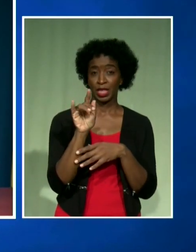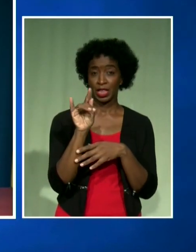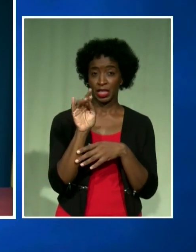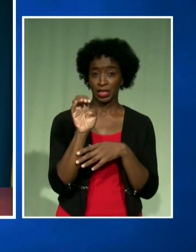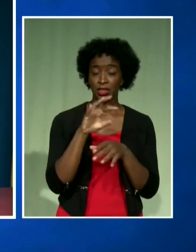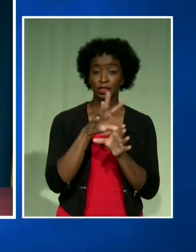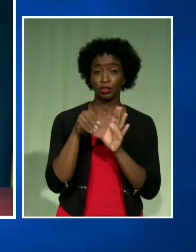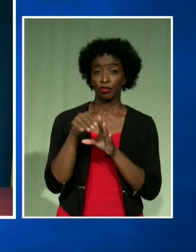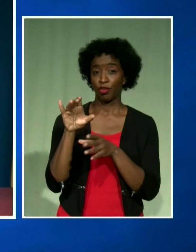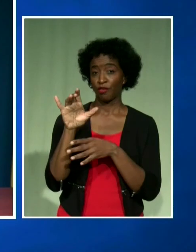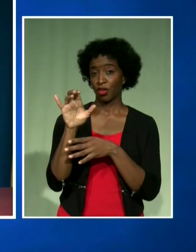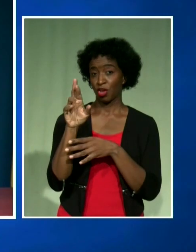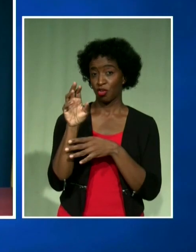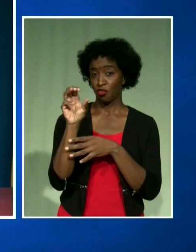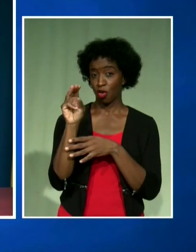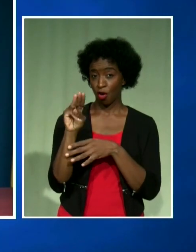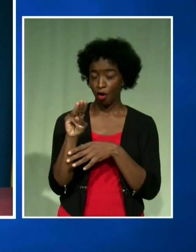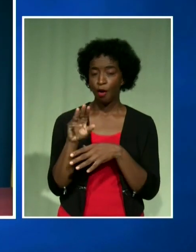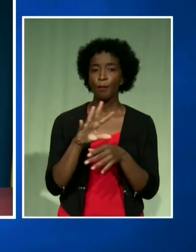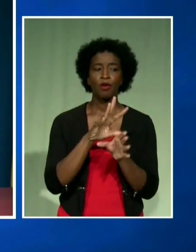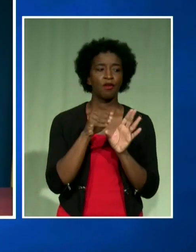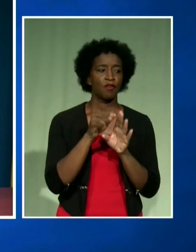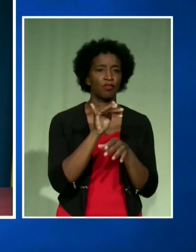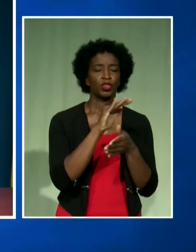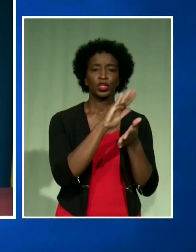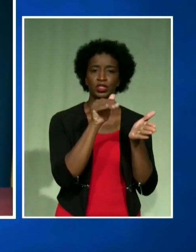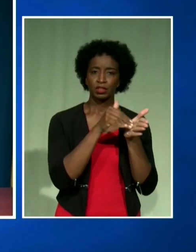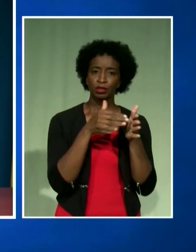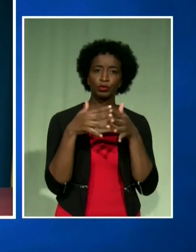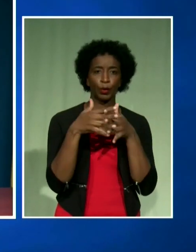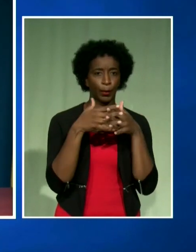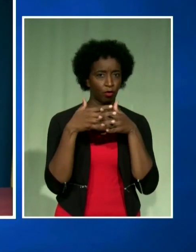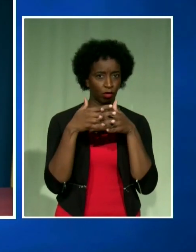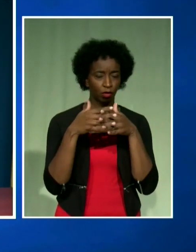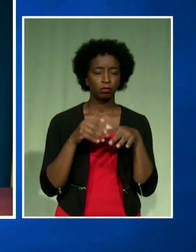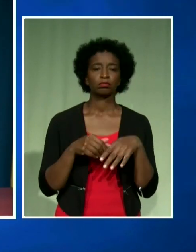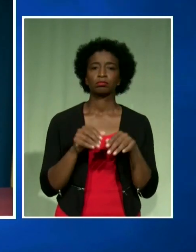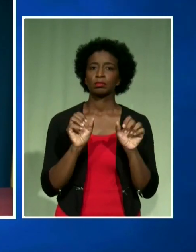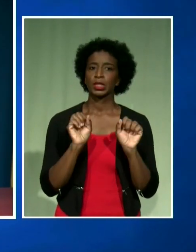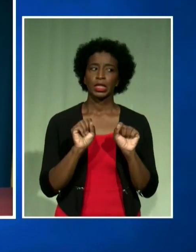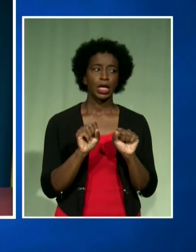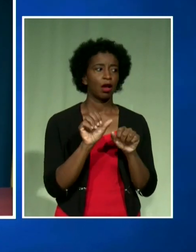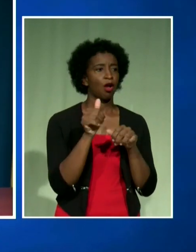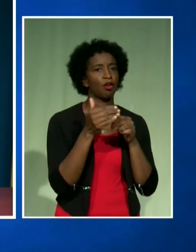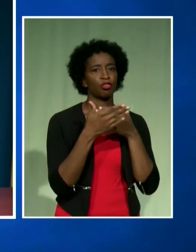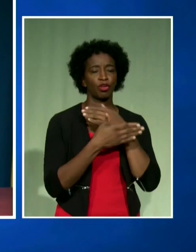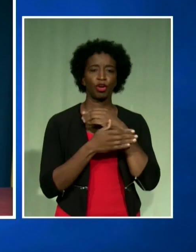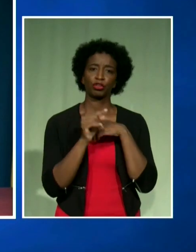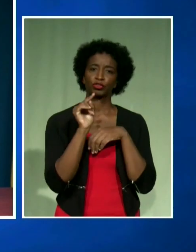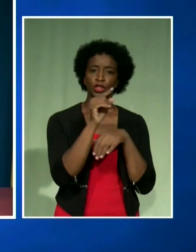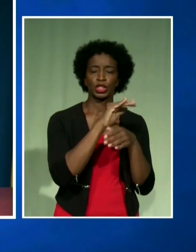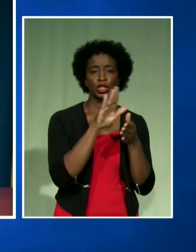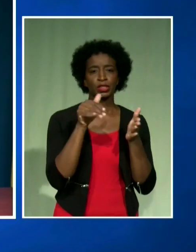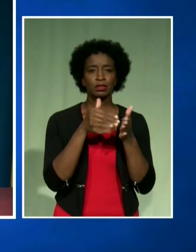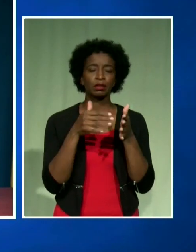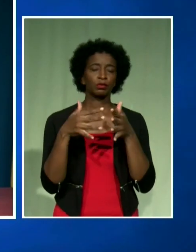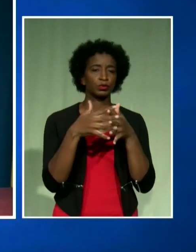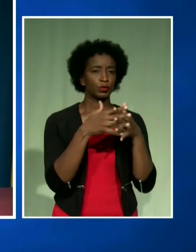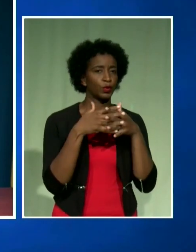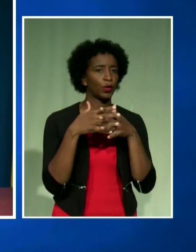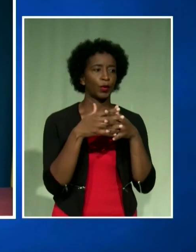is our Caribbean bridge or gateway to Central America. It is a massive